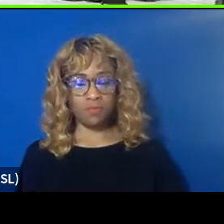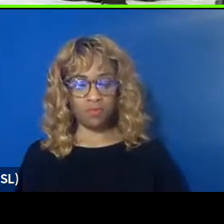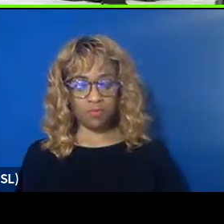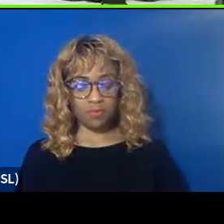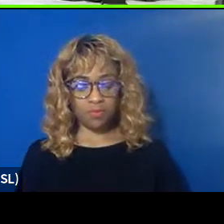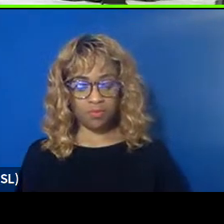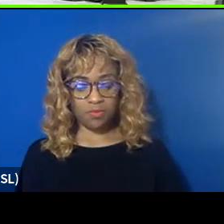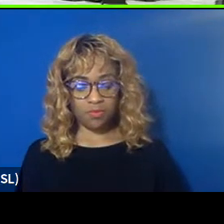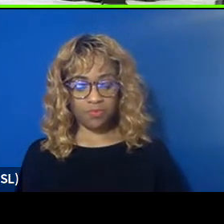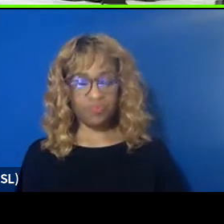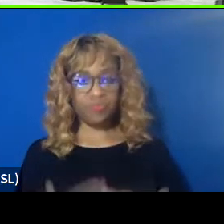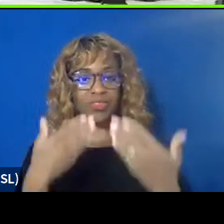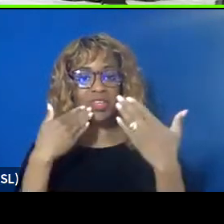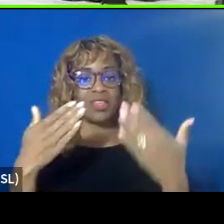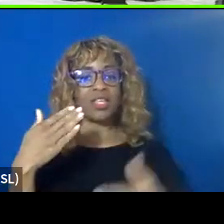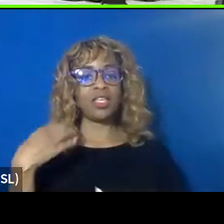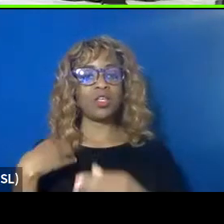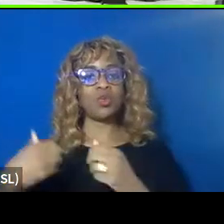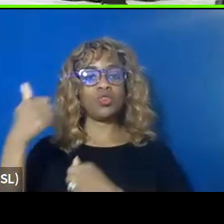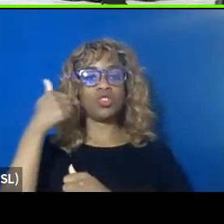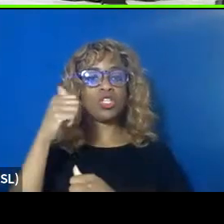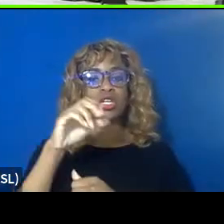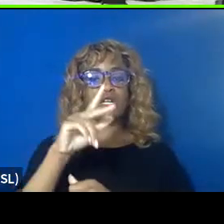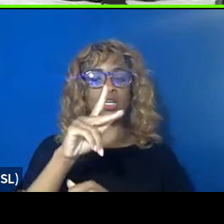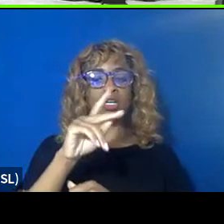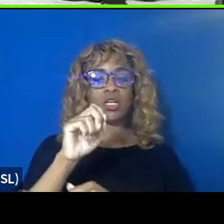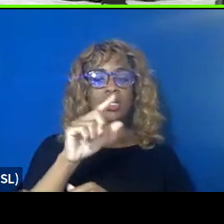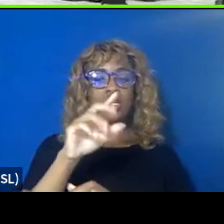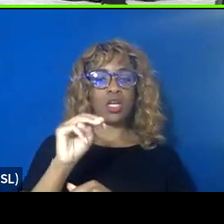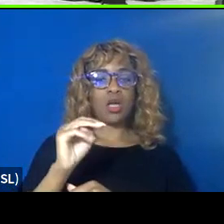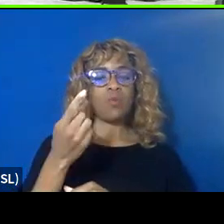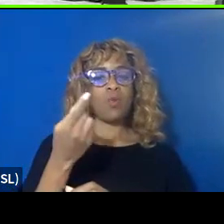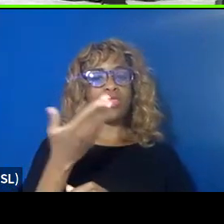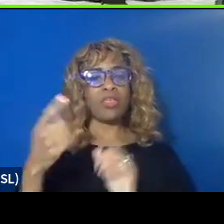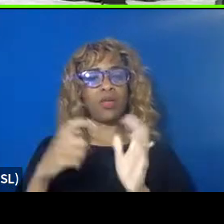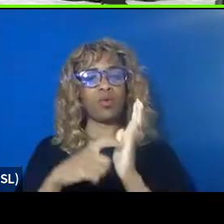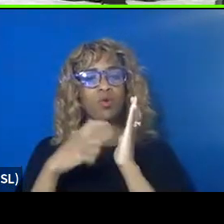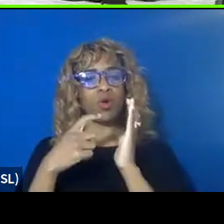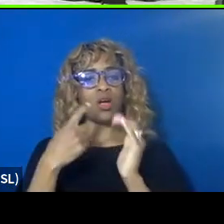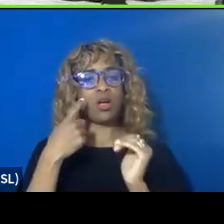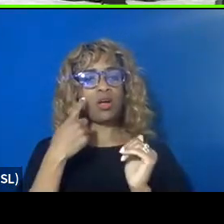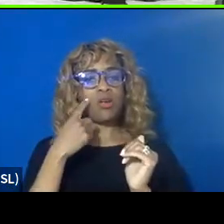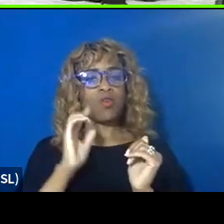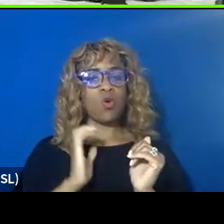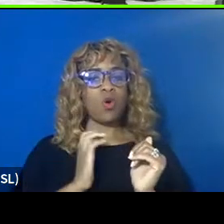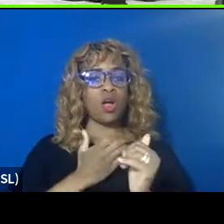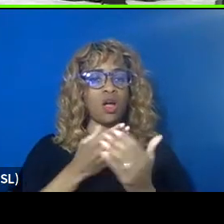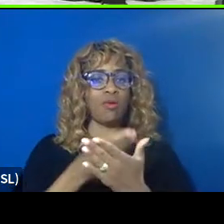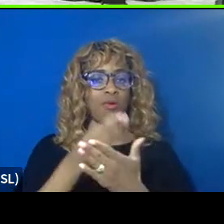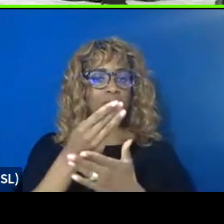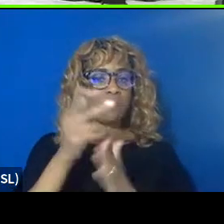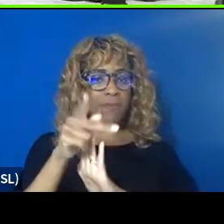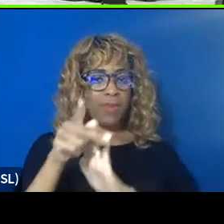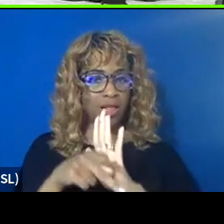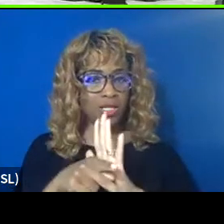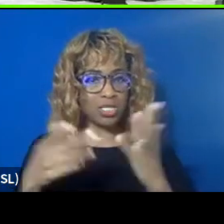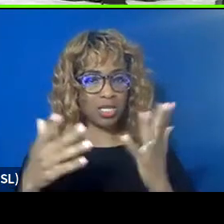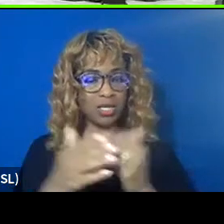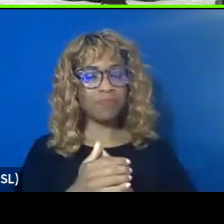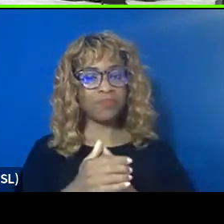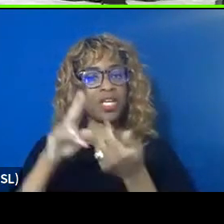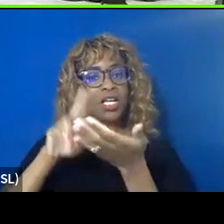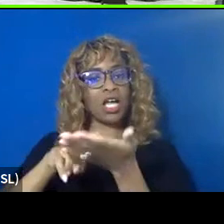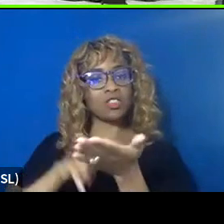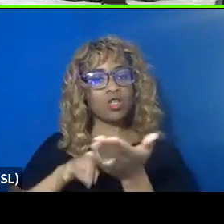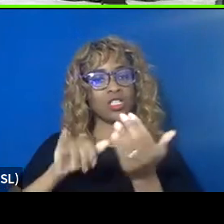Thank you, Chair Kellum. One of the things that is required in our procurement policy is for contracts